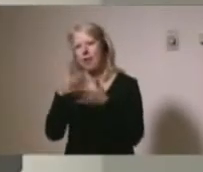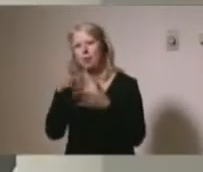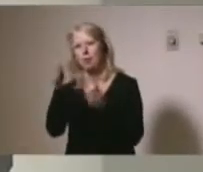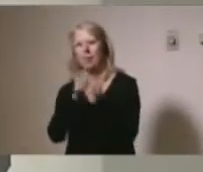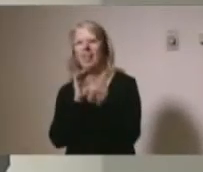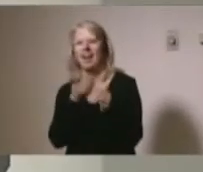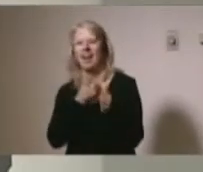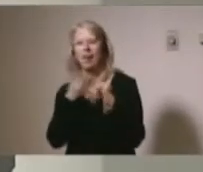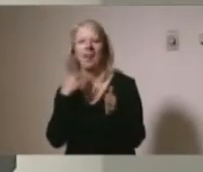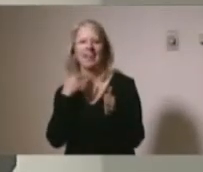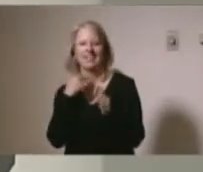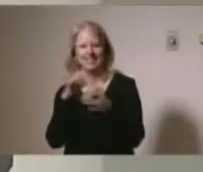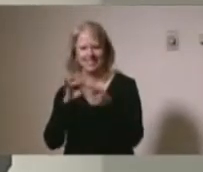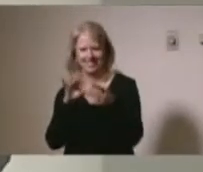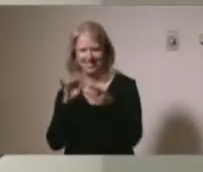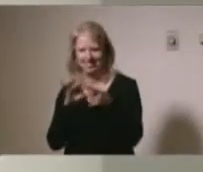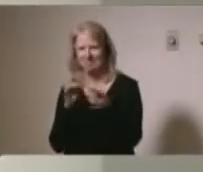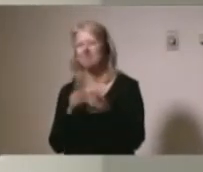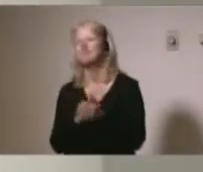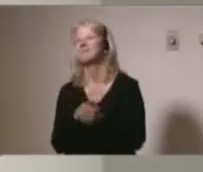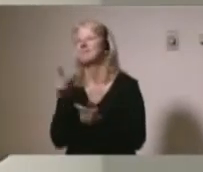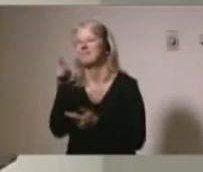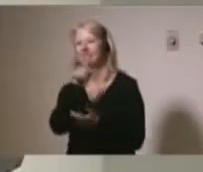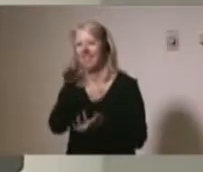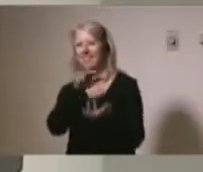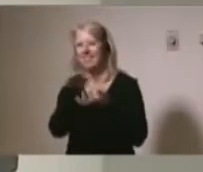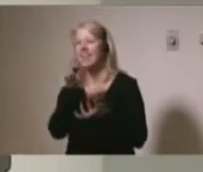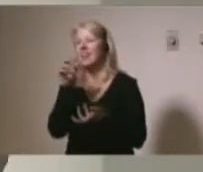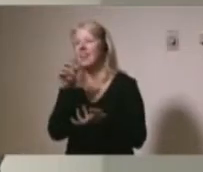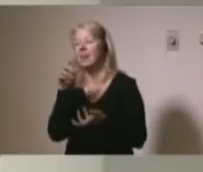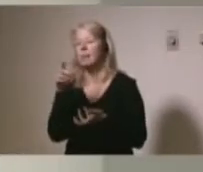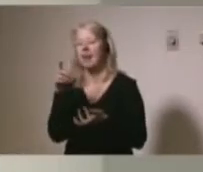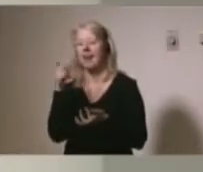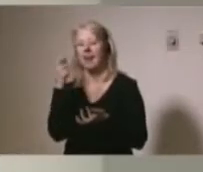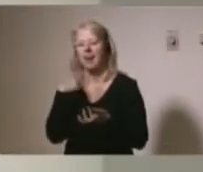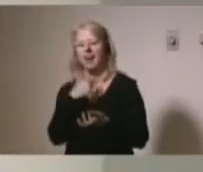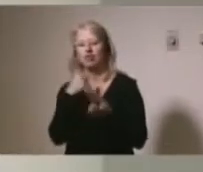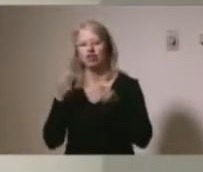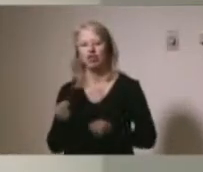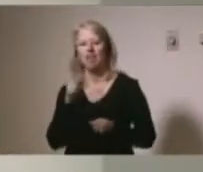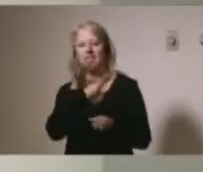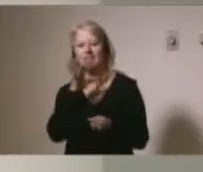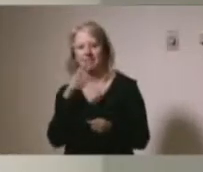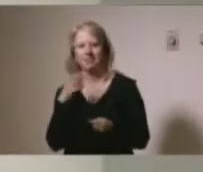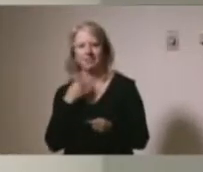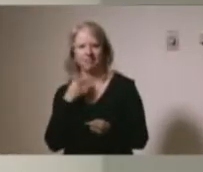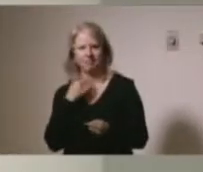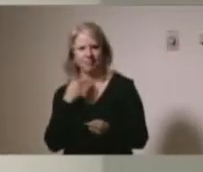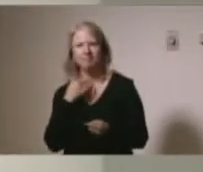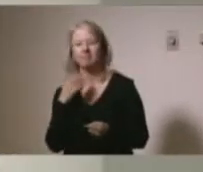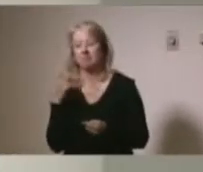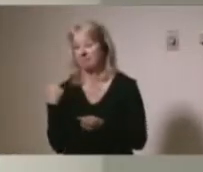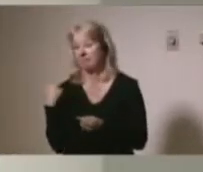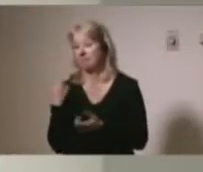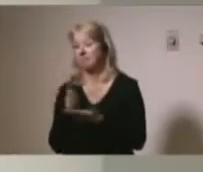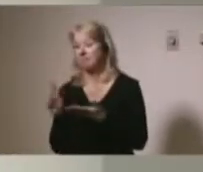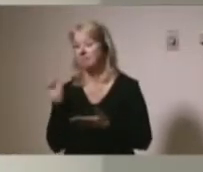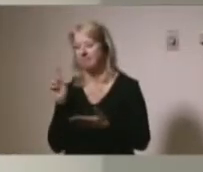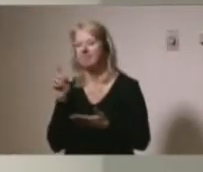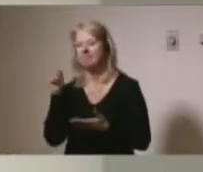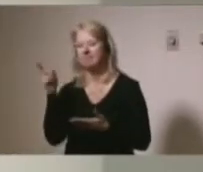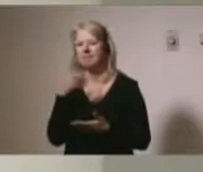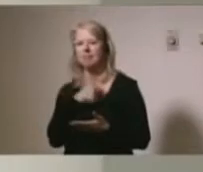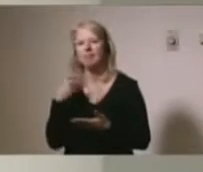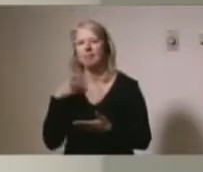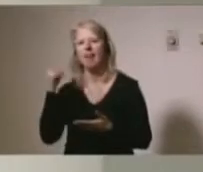And just on the accent, and also the way Kiwis speak, just last week, members of the royal